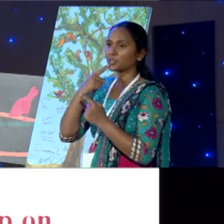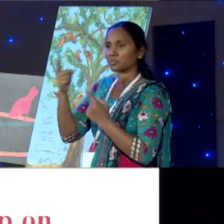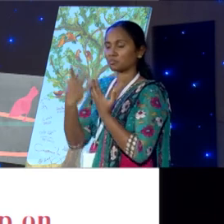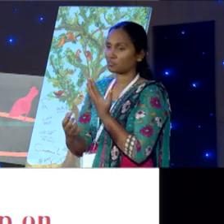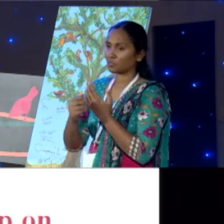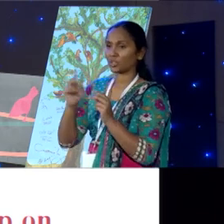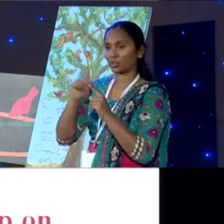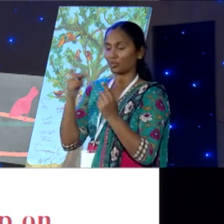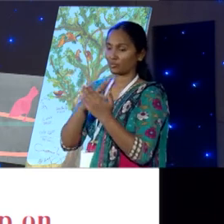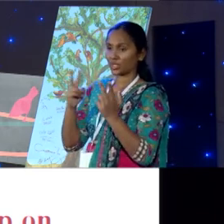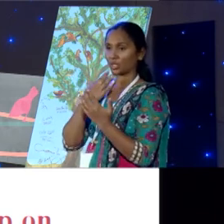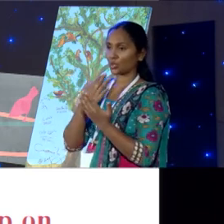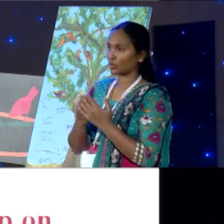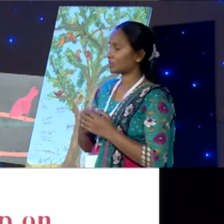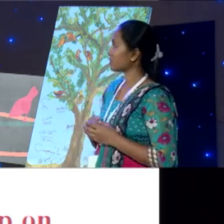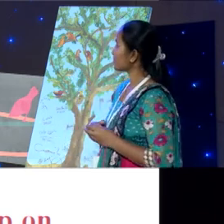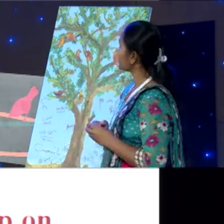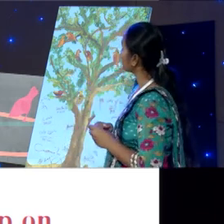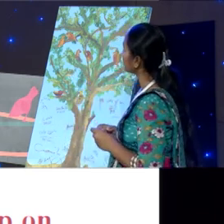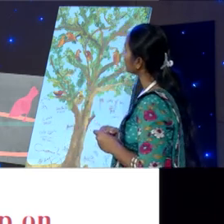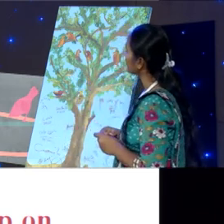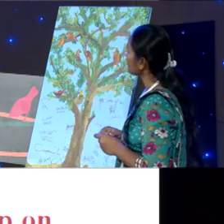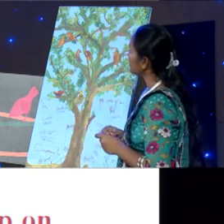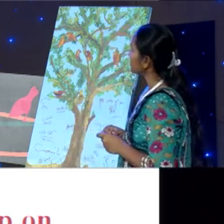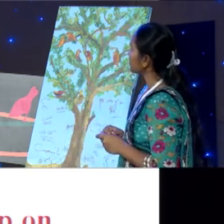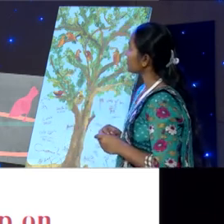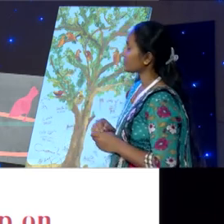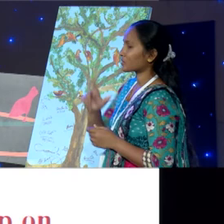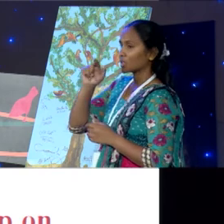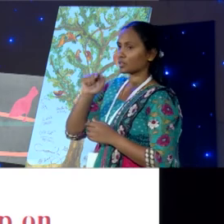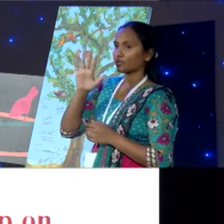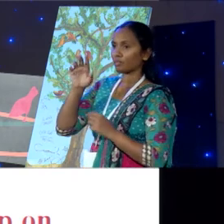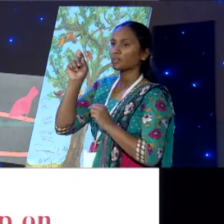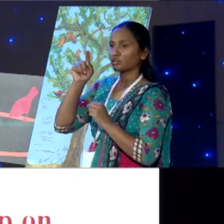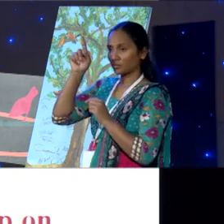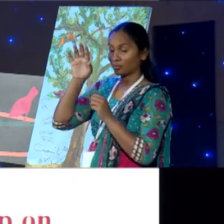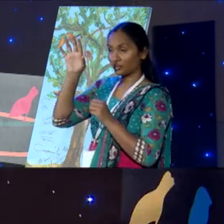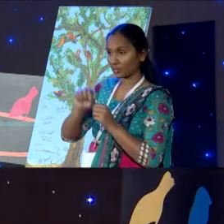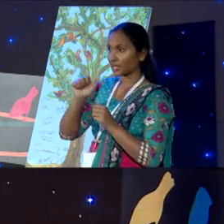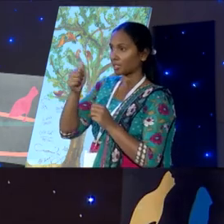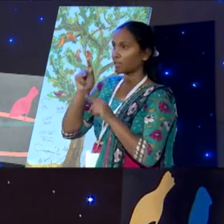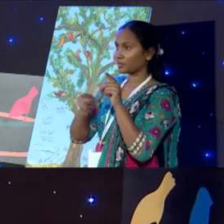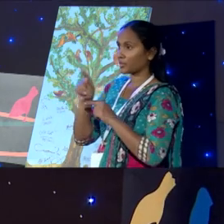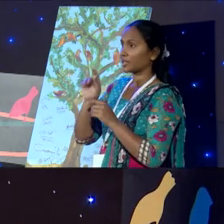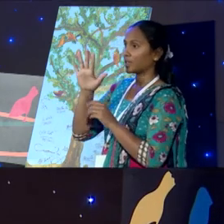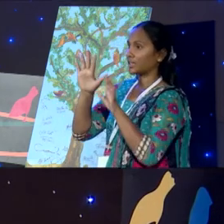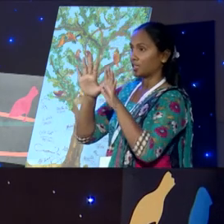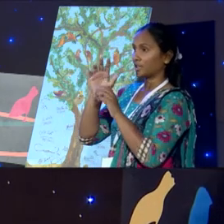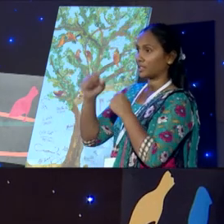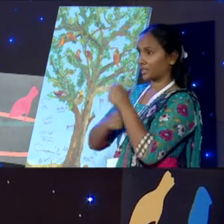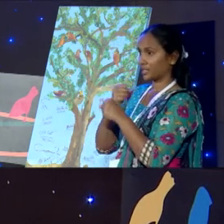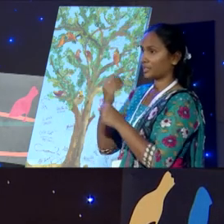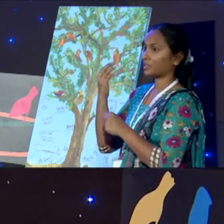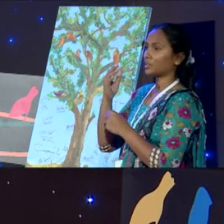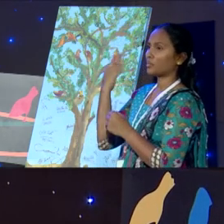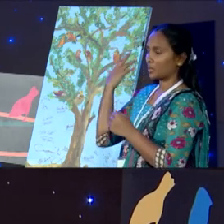release. 7.5 on 10 in beta. So beta is not the perfect version. It's like if you see Twitter 10 years back or 5 years back, just the